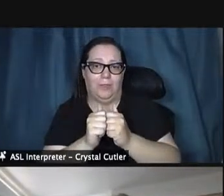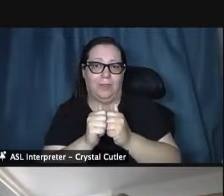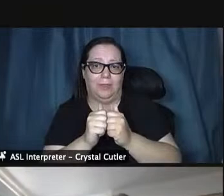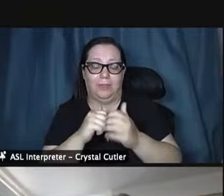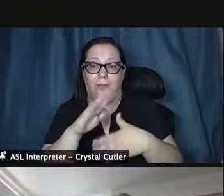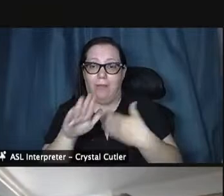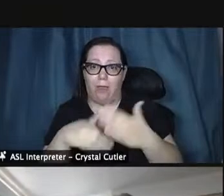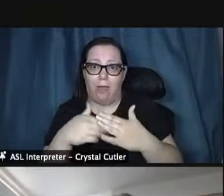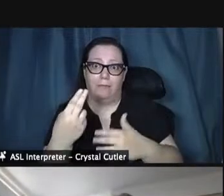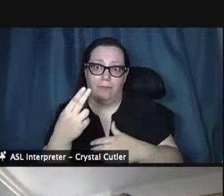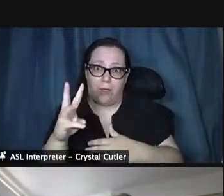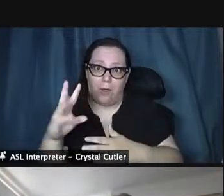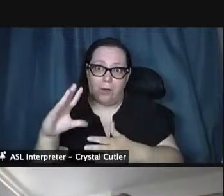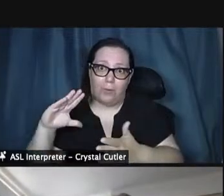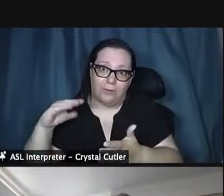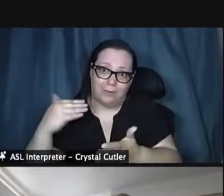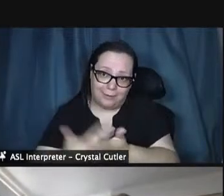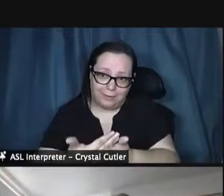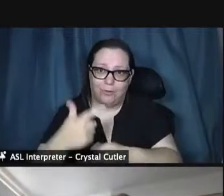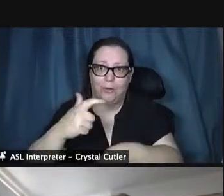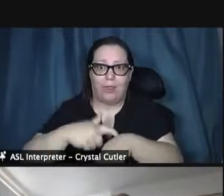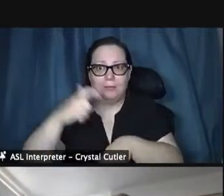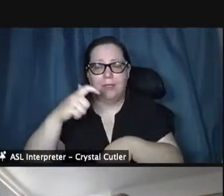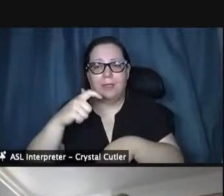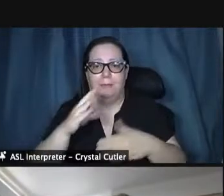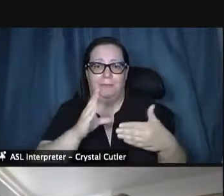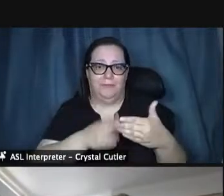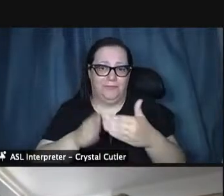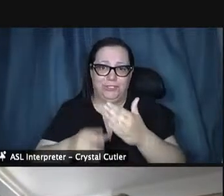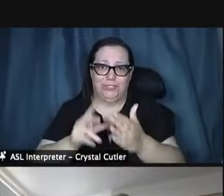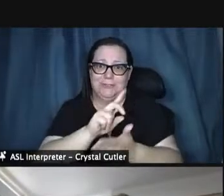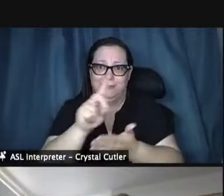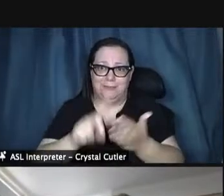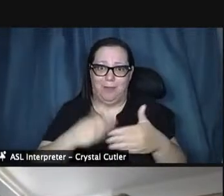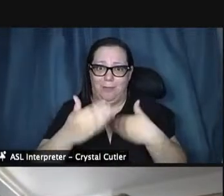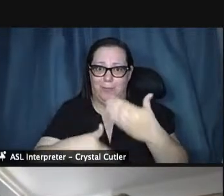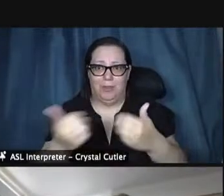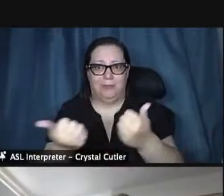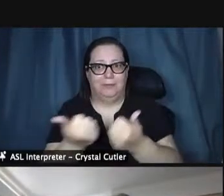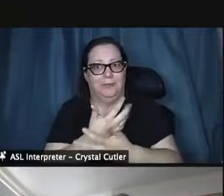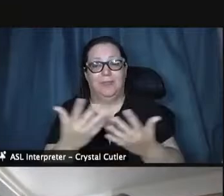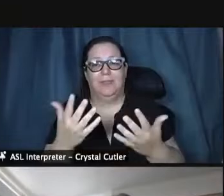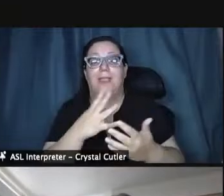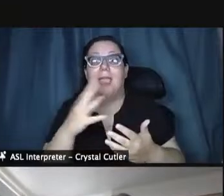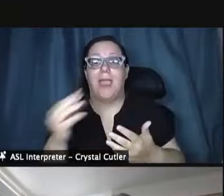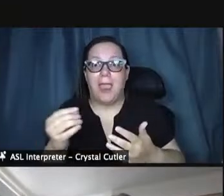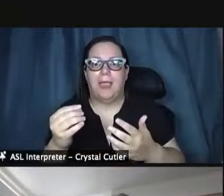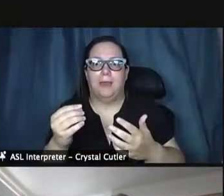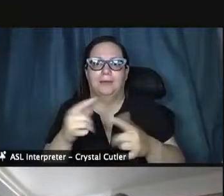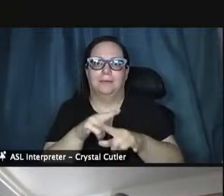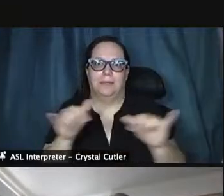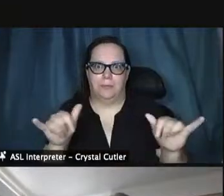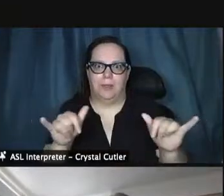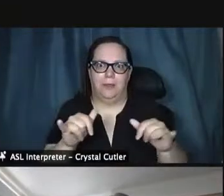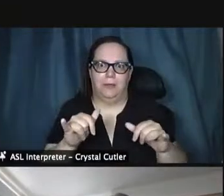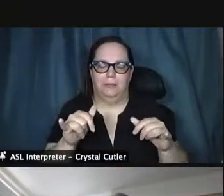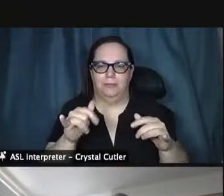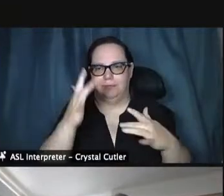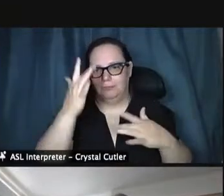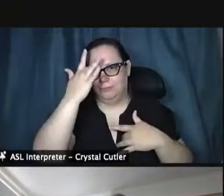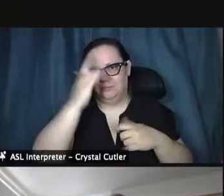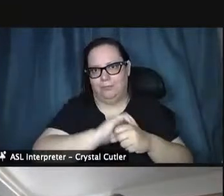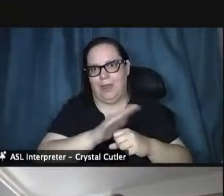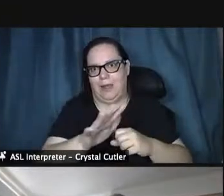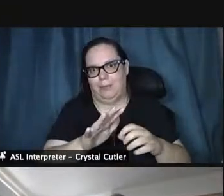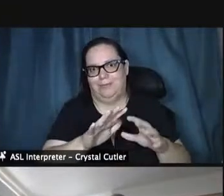all the hardware delivered on time, finishing the design process, et cetera, and on top of a pandemic. So what